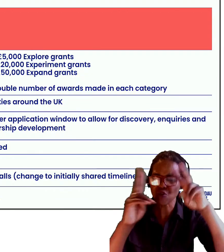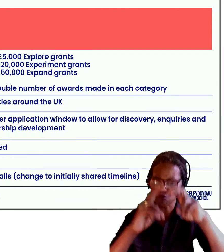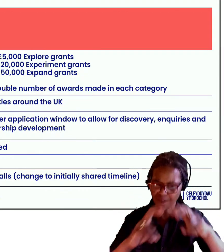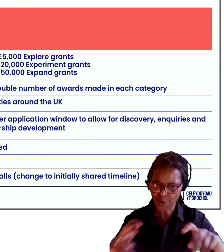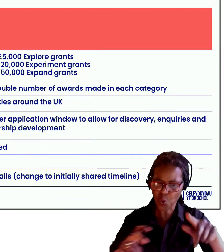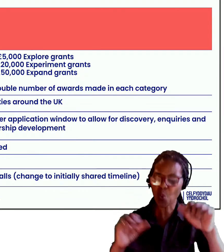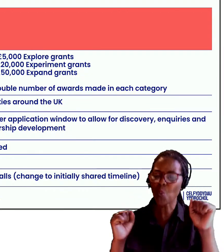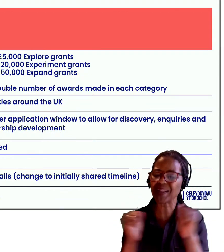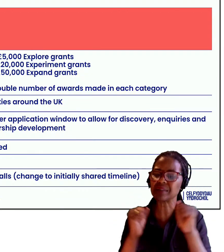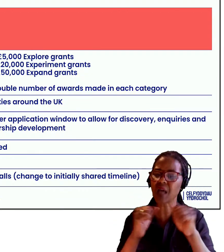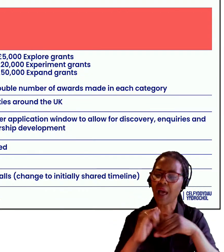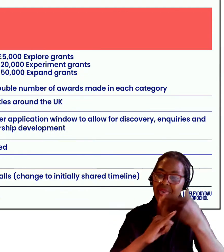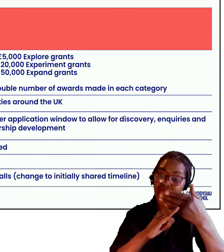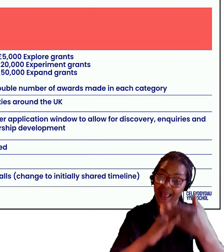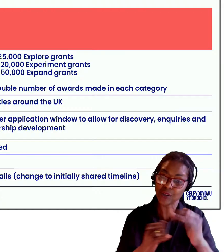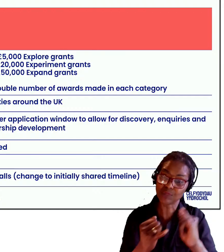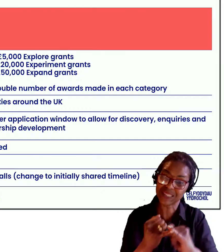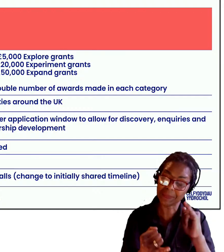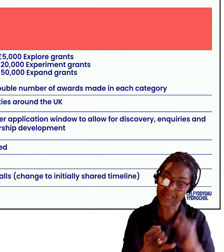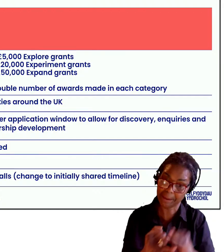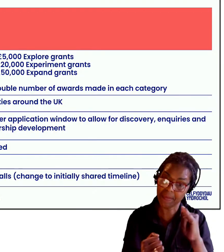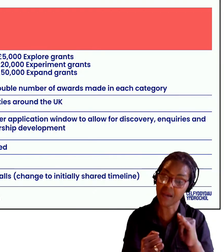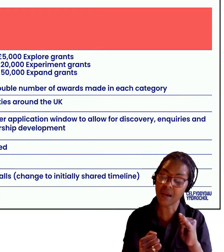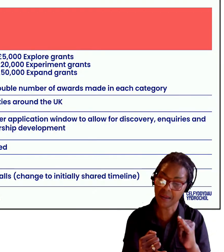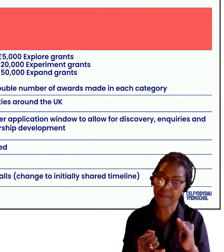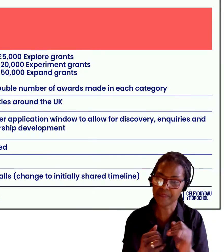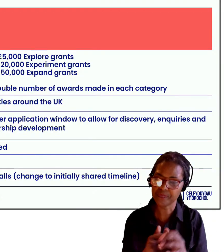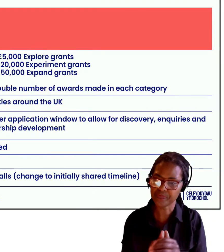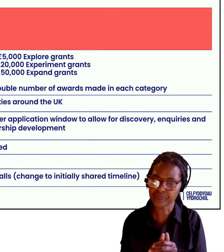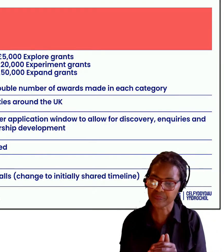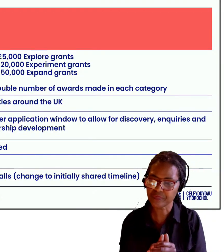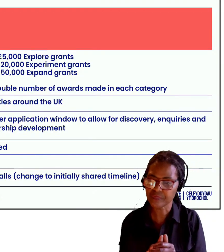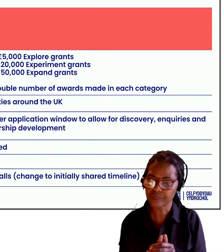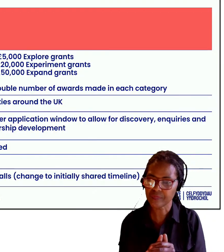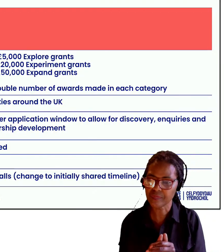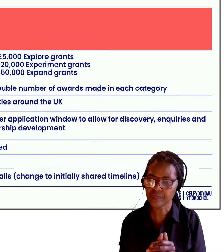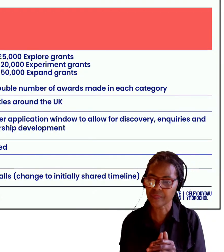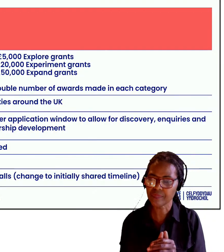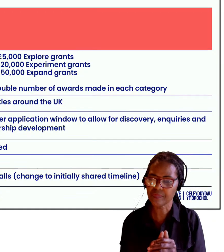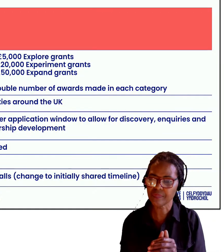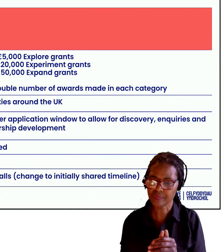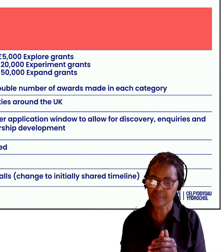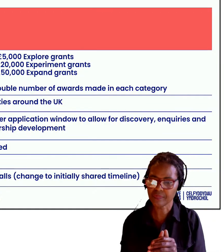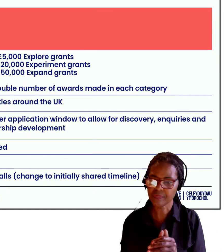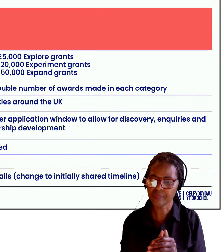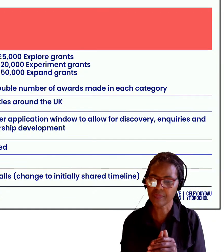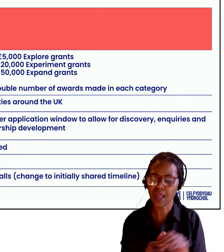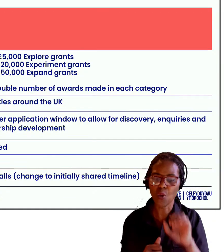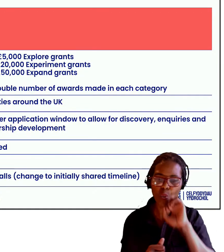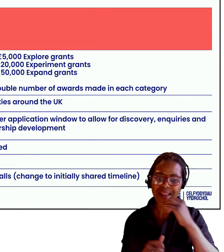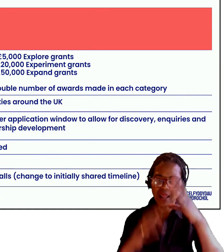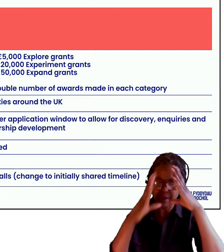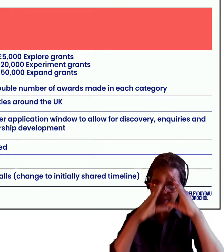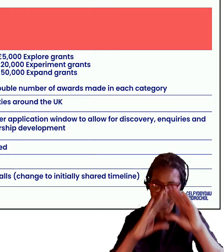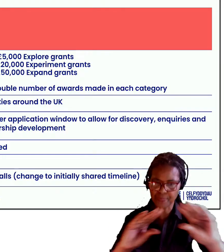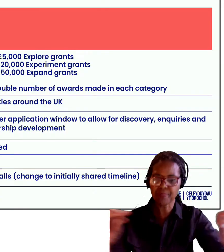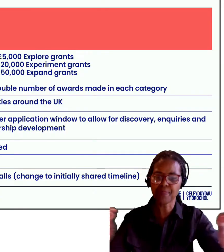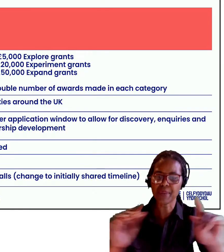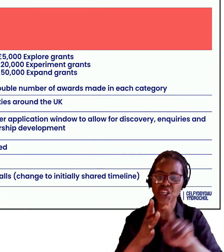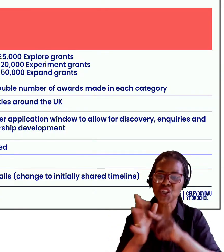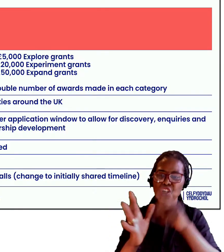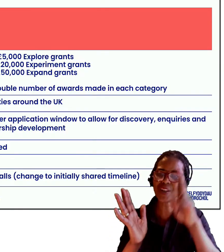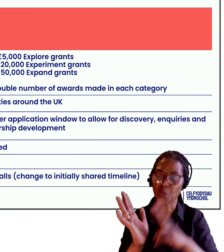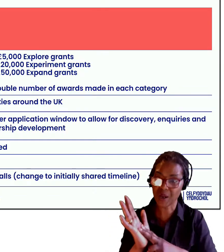of September onwards, and aiming to make notifications in January, and then projects beginning